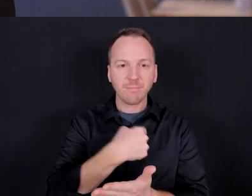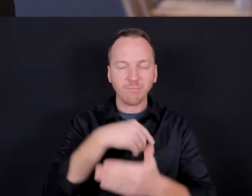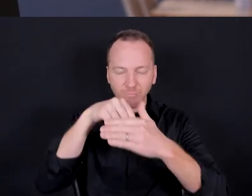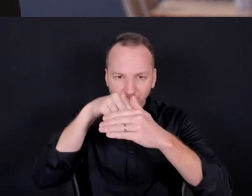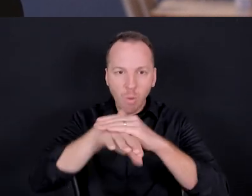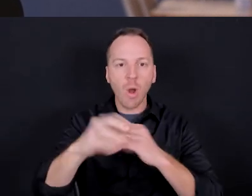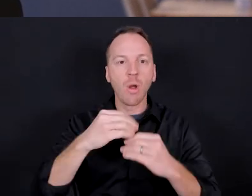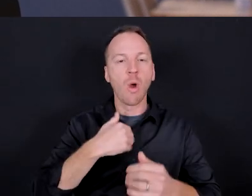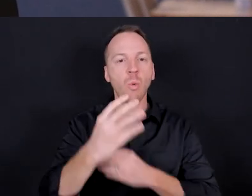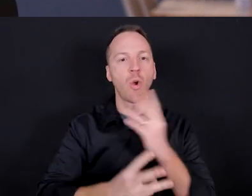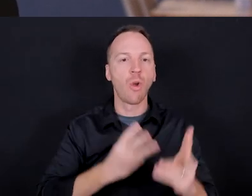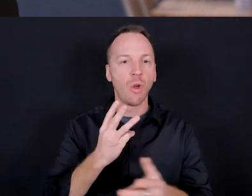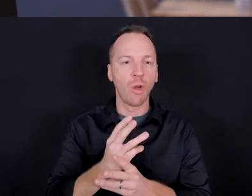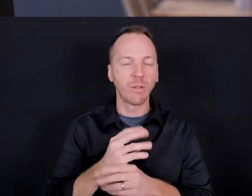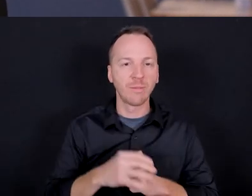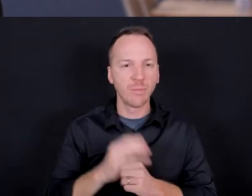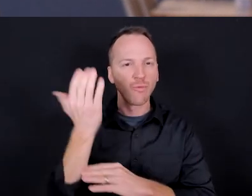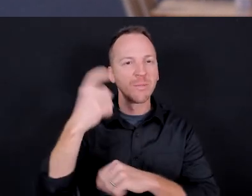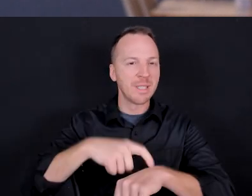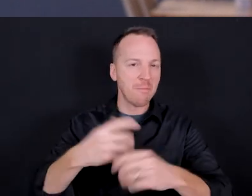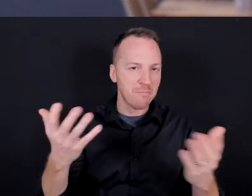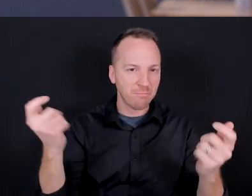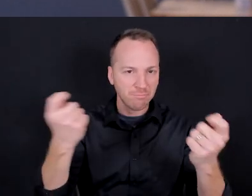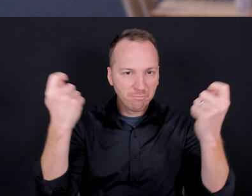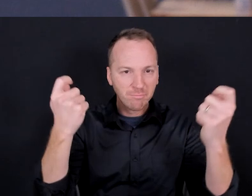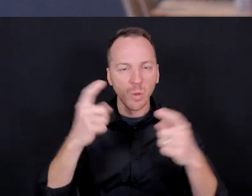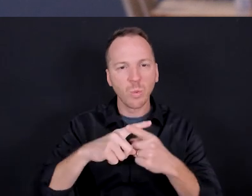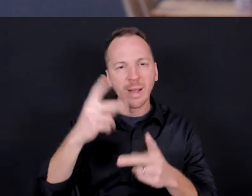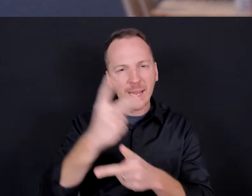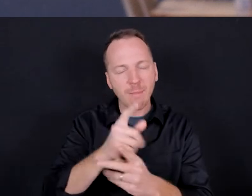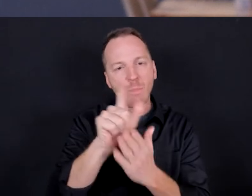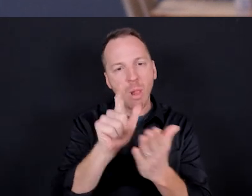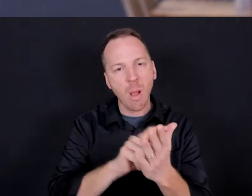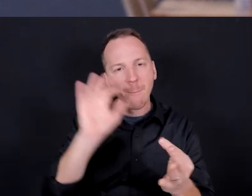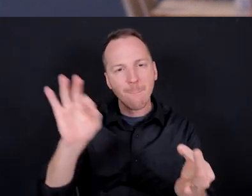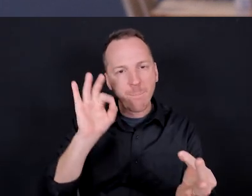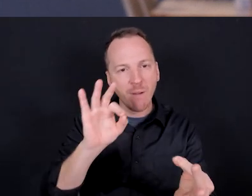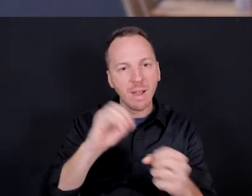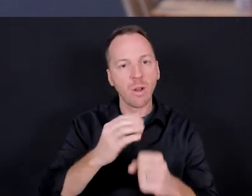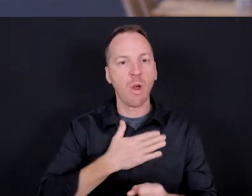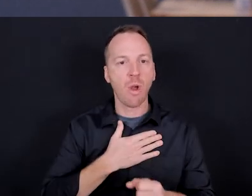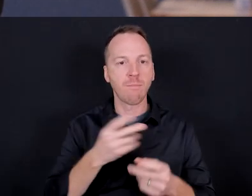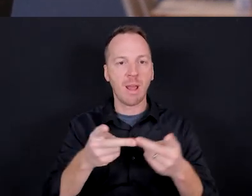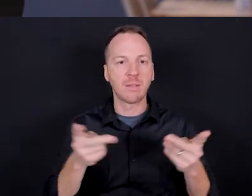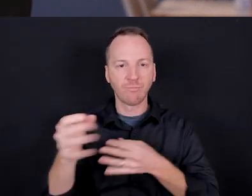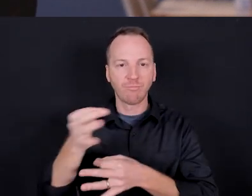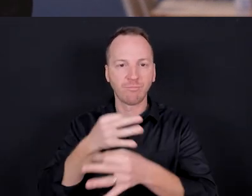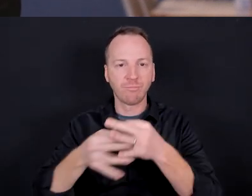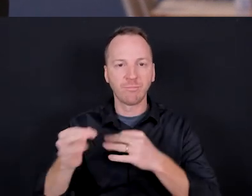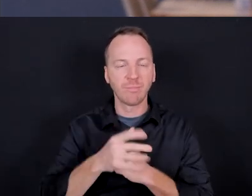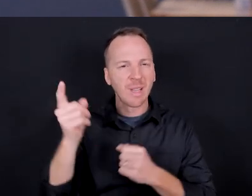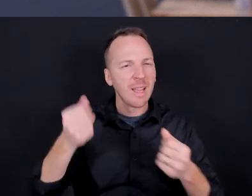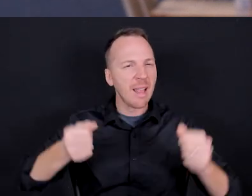our world at Christmas time in order to keep the law perfectly in our place. He gave his best by giving